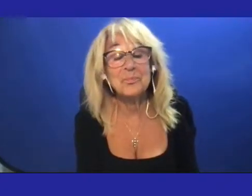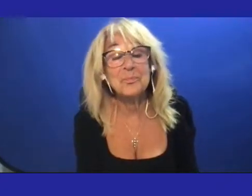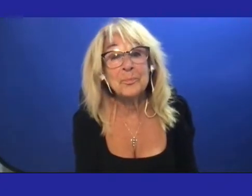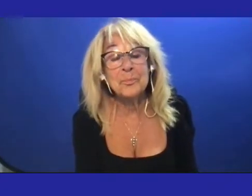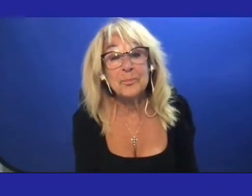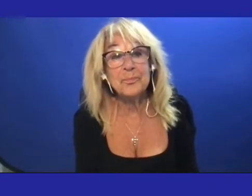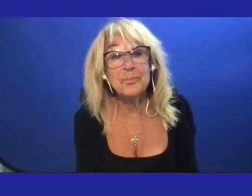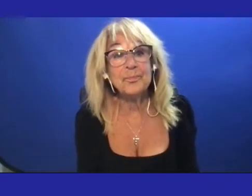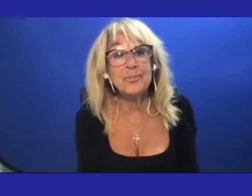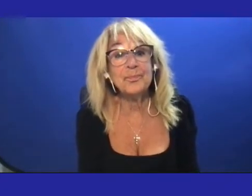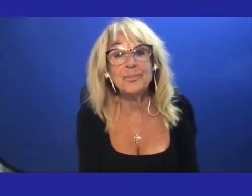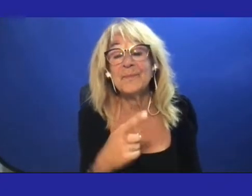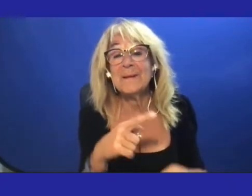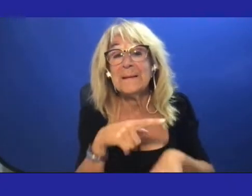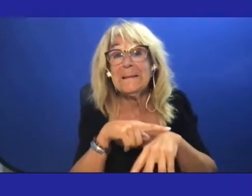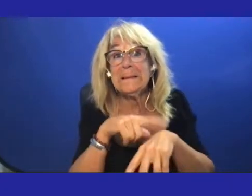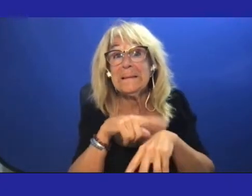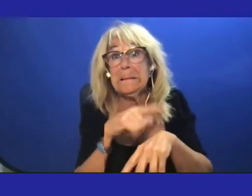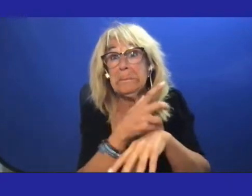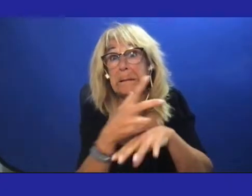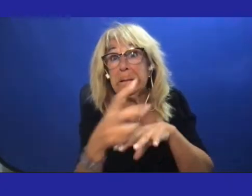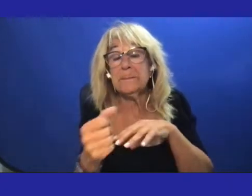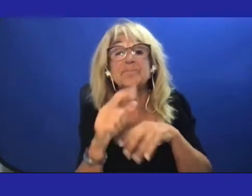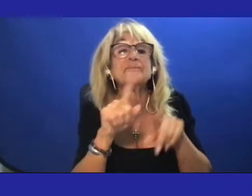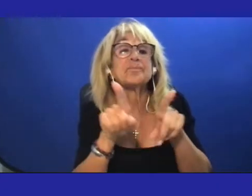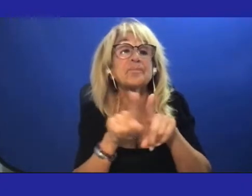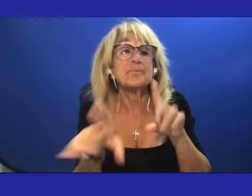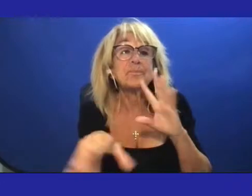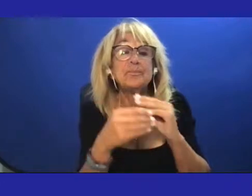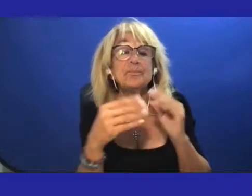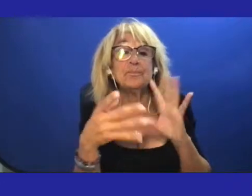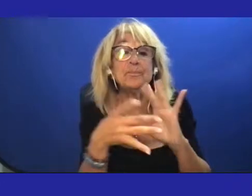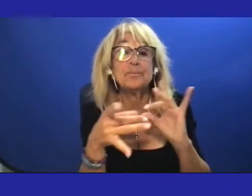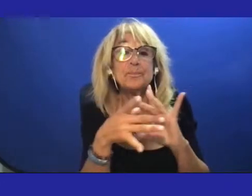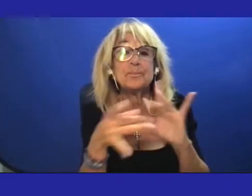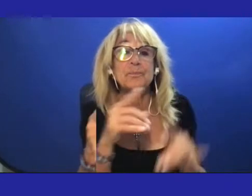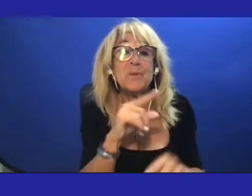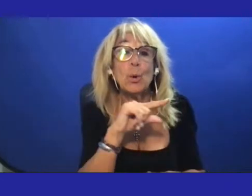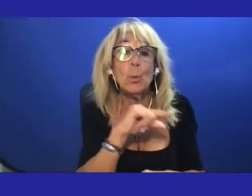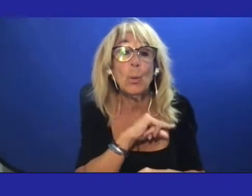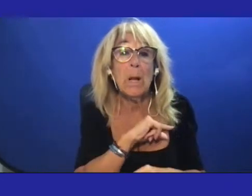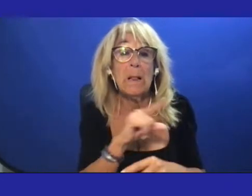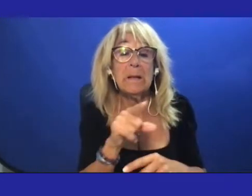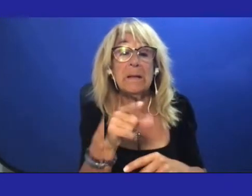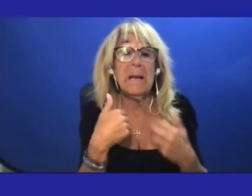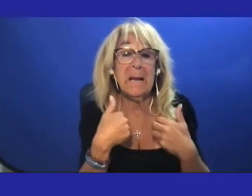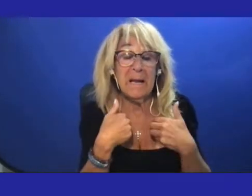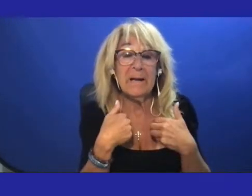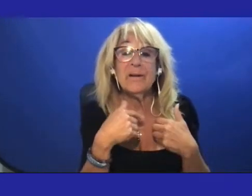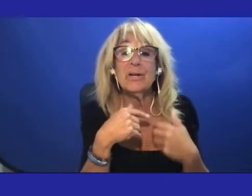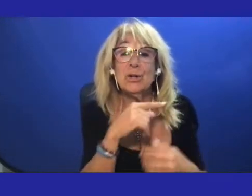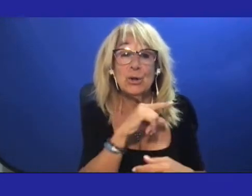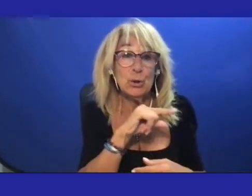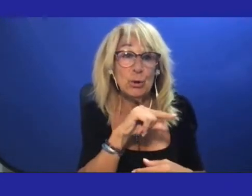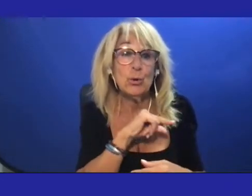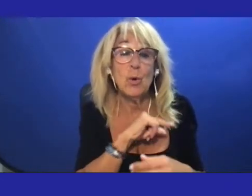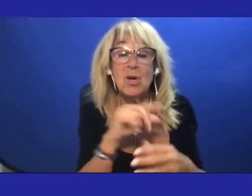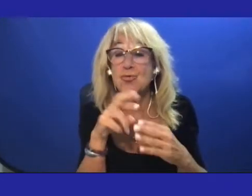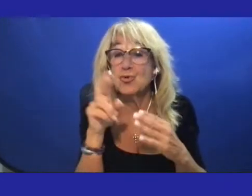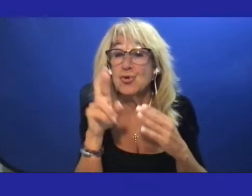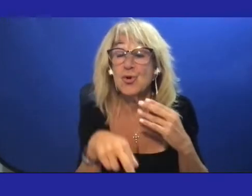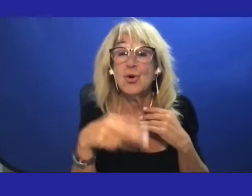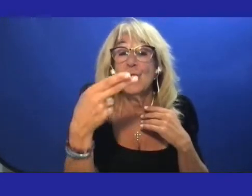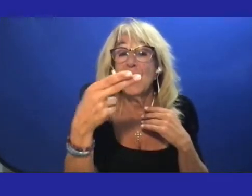Since we're out of time, I just want to mention quality. So we got our quality results for our HIV